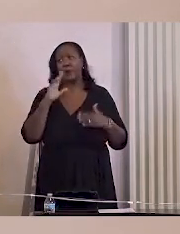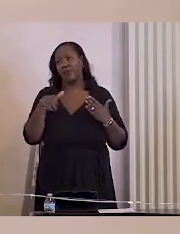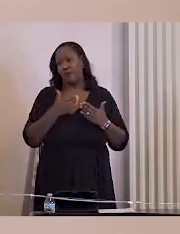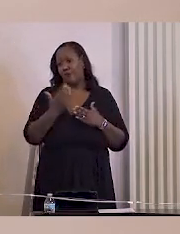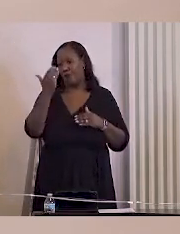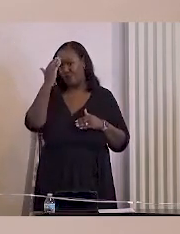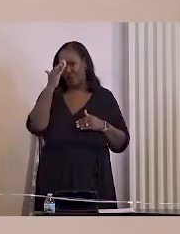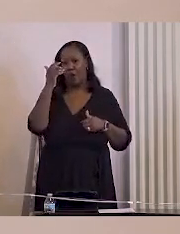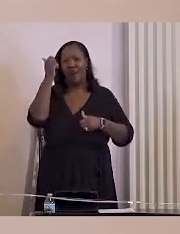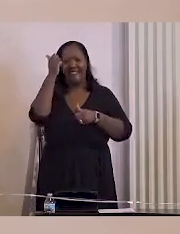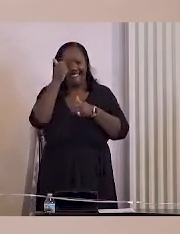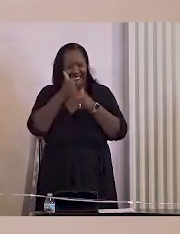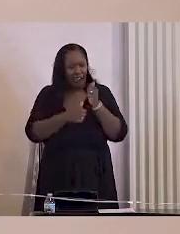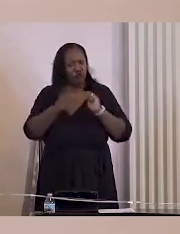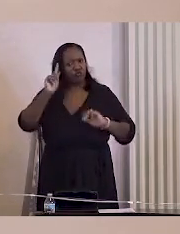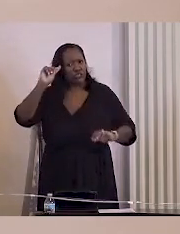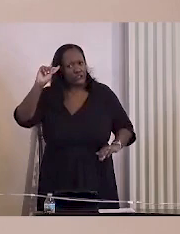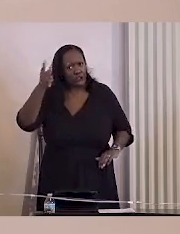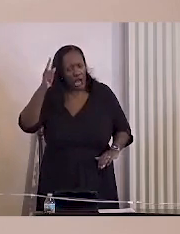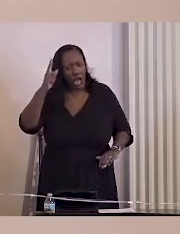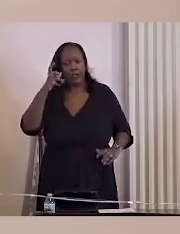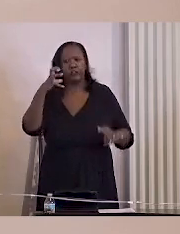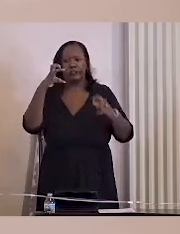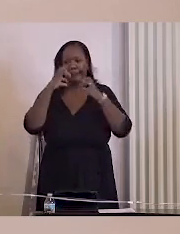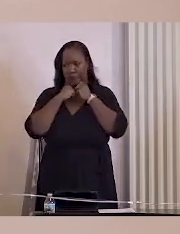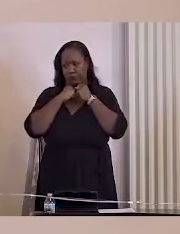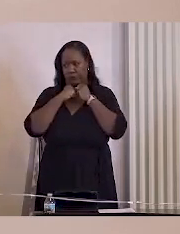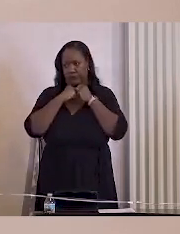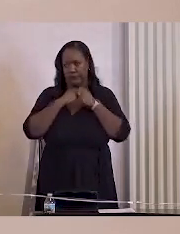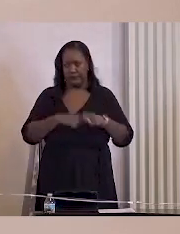know, every dollar counts.